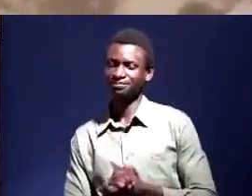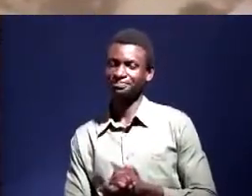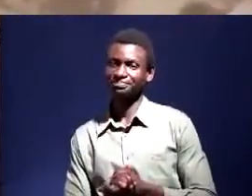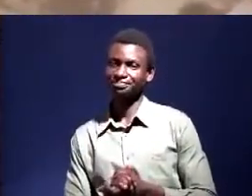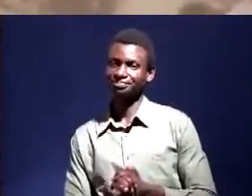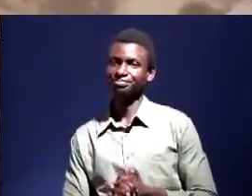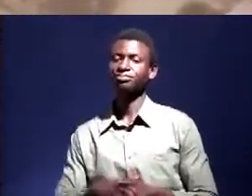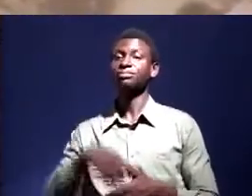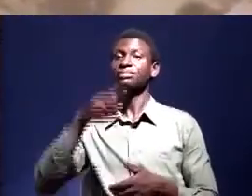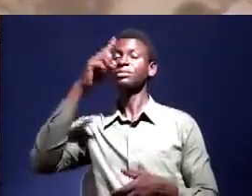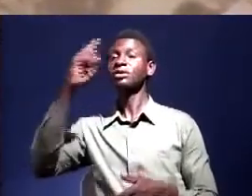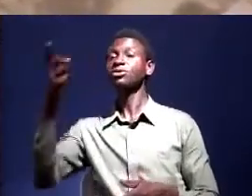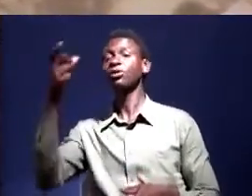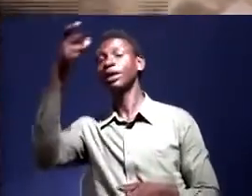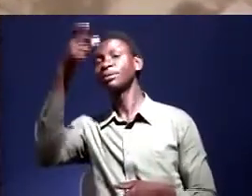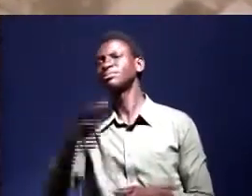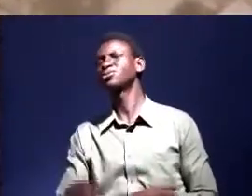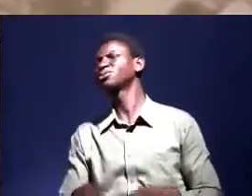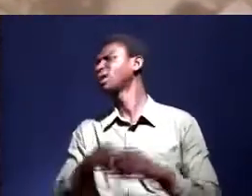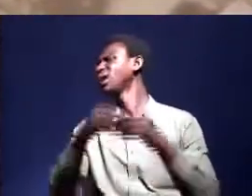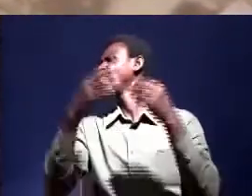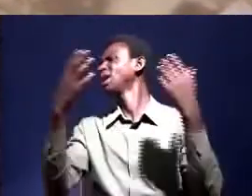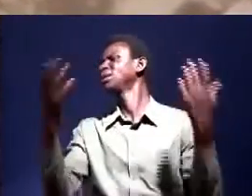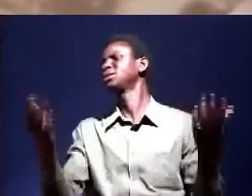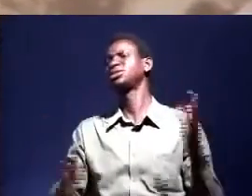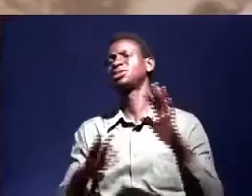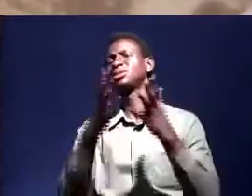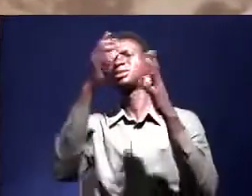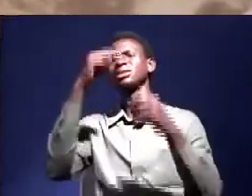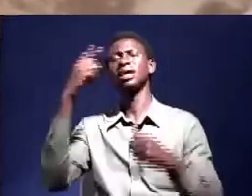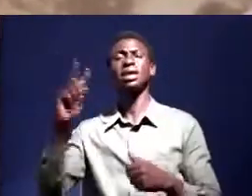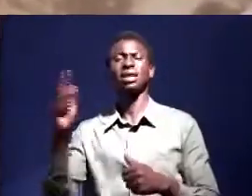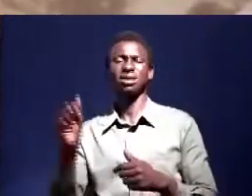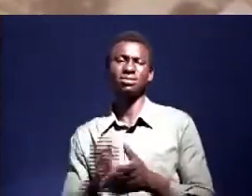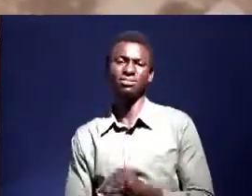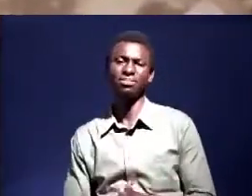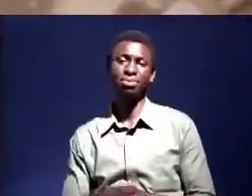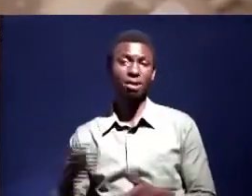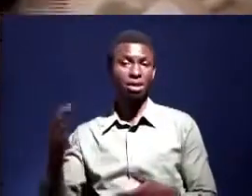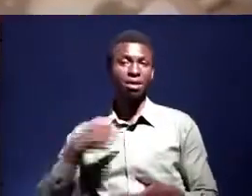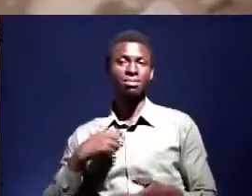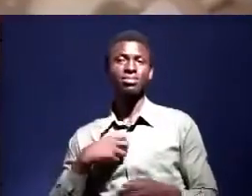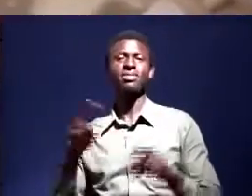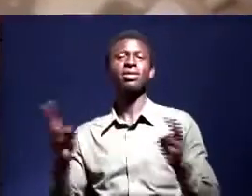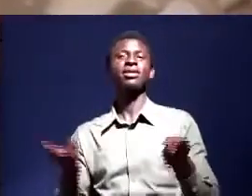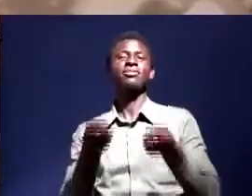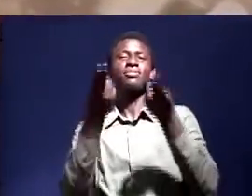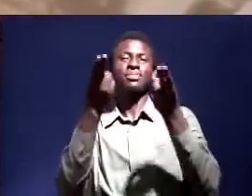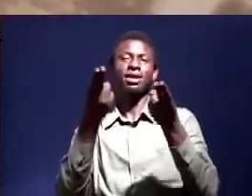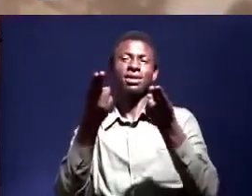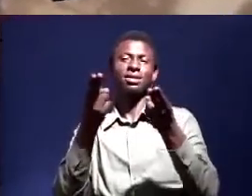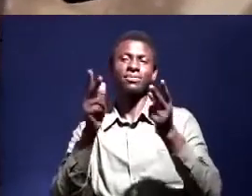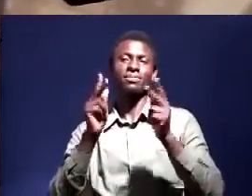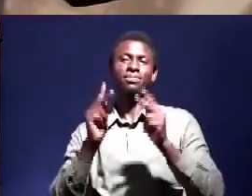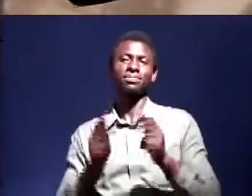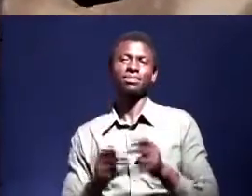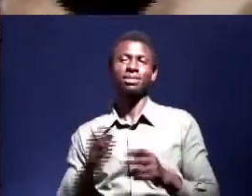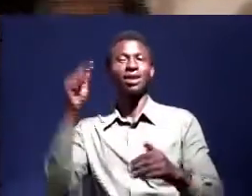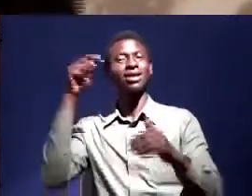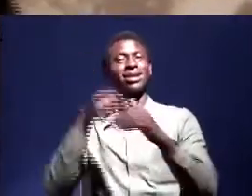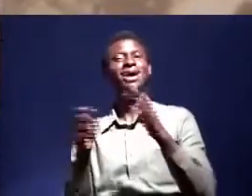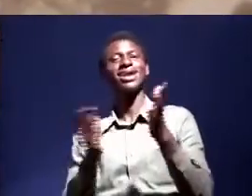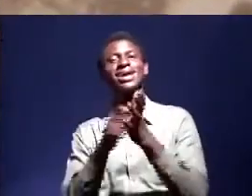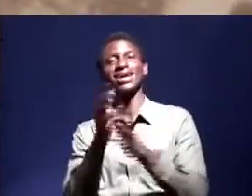mtu haishi tena. I am new in Jesus. Mimi ni mpya katika Yesu. I am new in Jesus. Mimi ni mpya